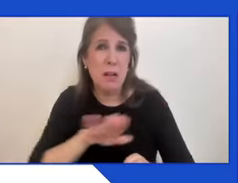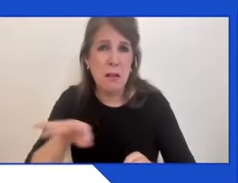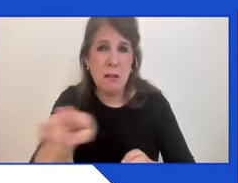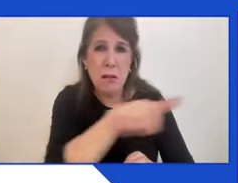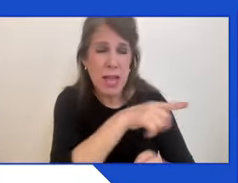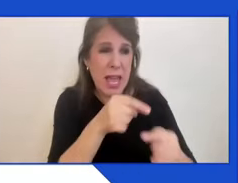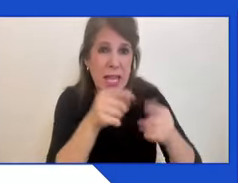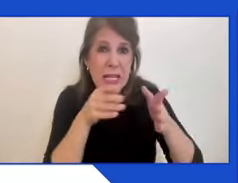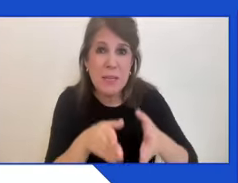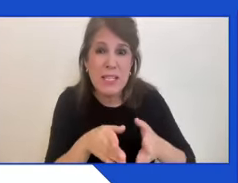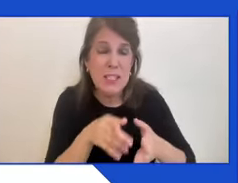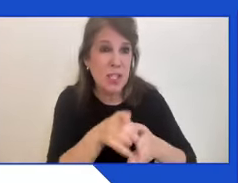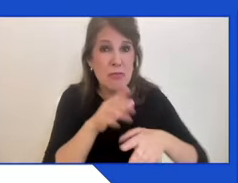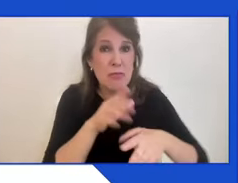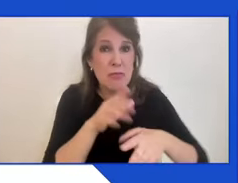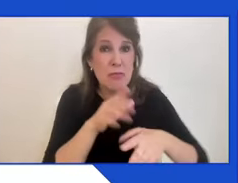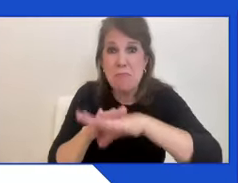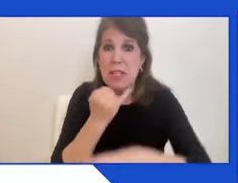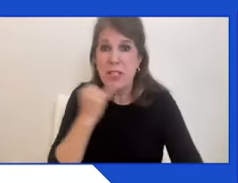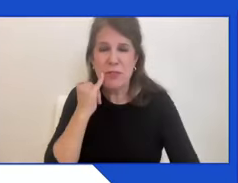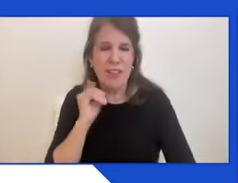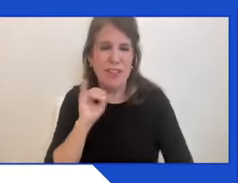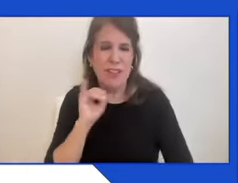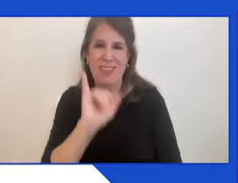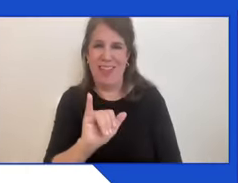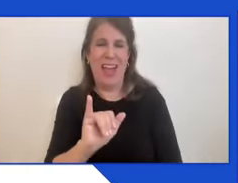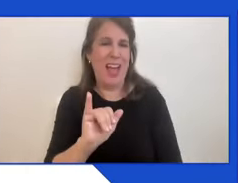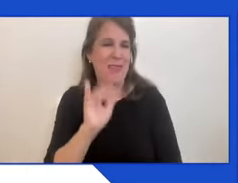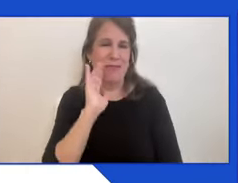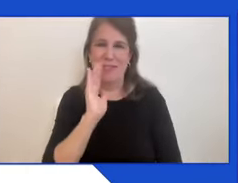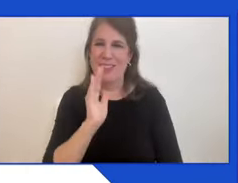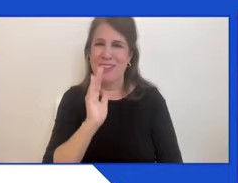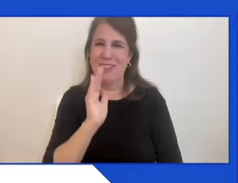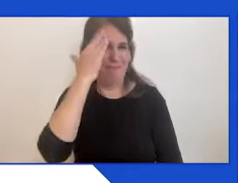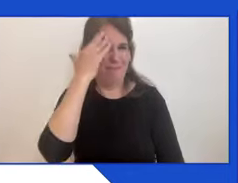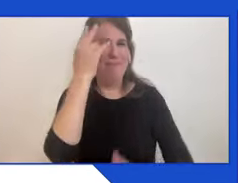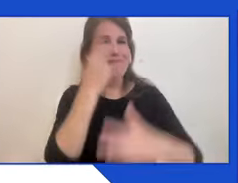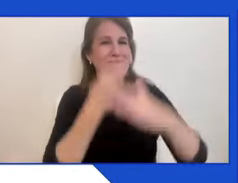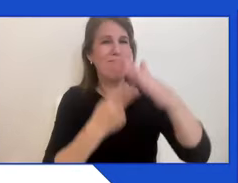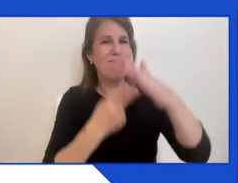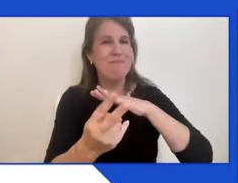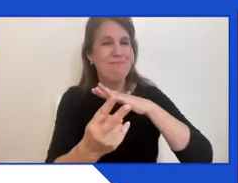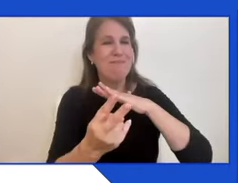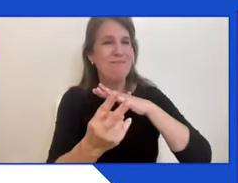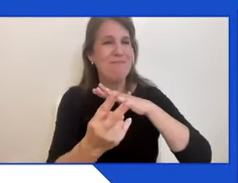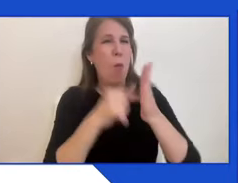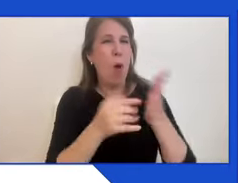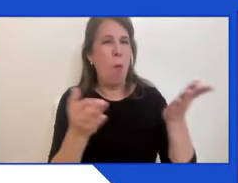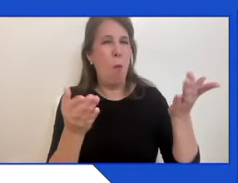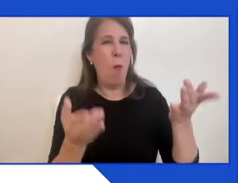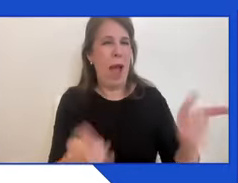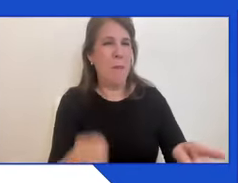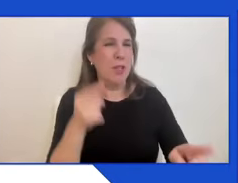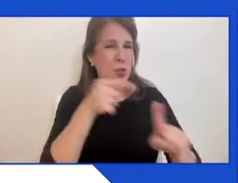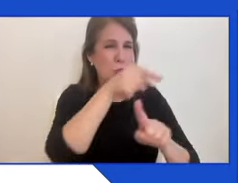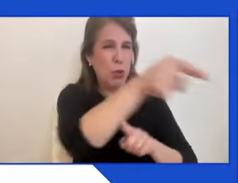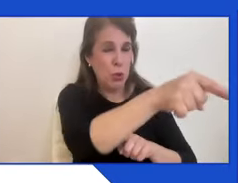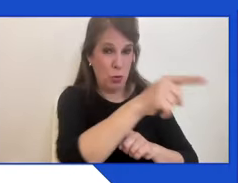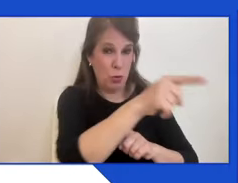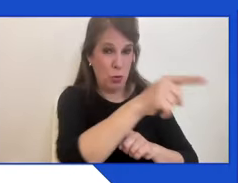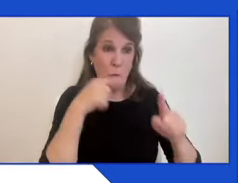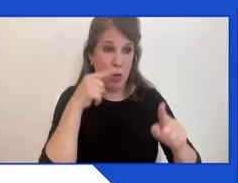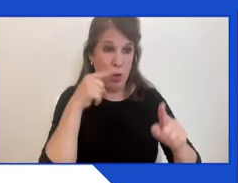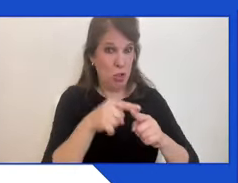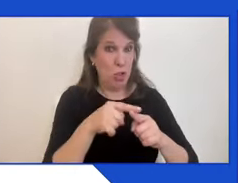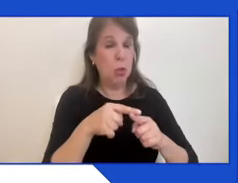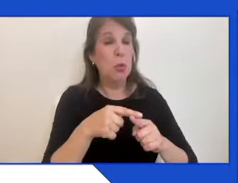Israel is nothing more than a self-fulfilling prophecy about yourself. When you speak of Israel passing away